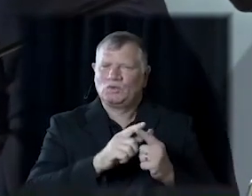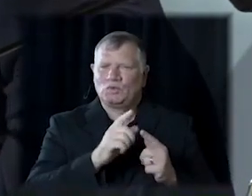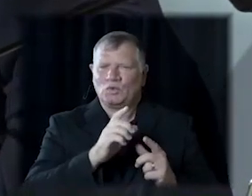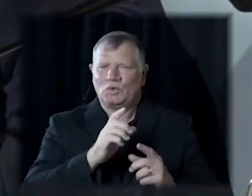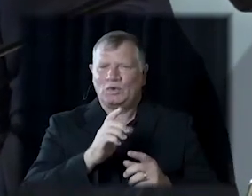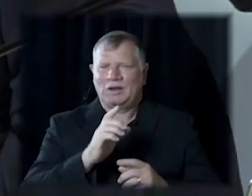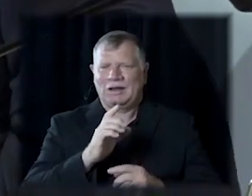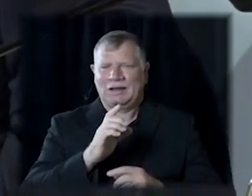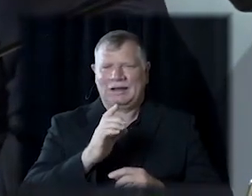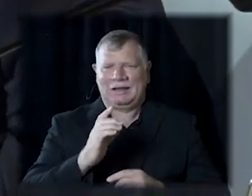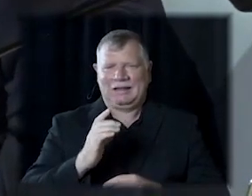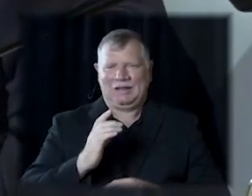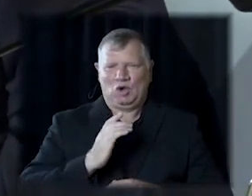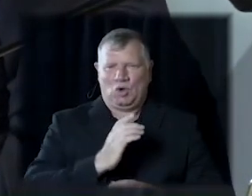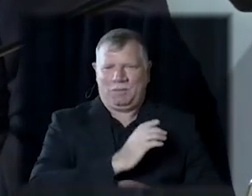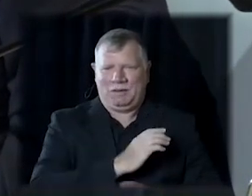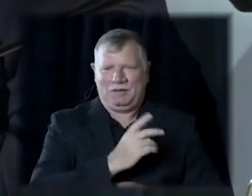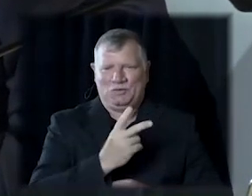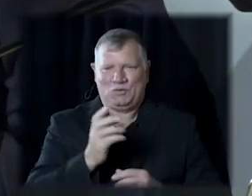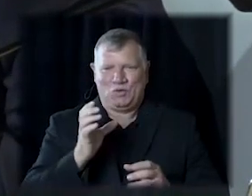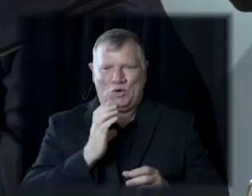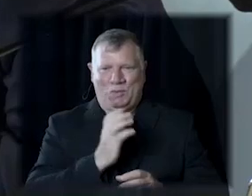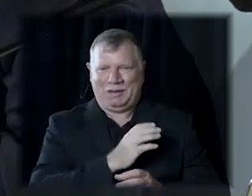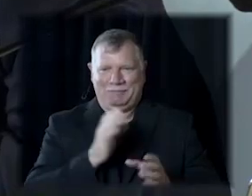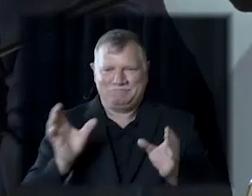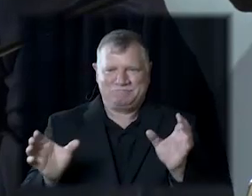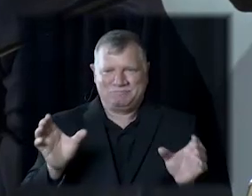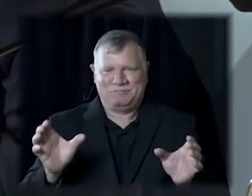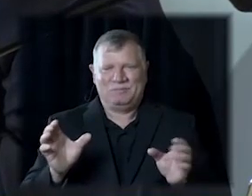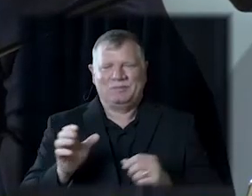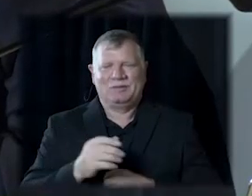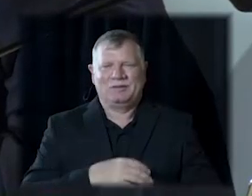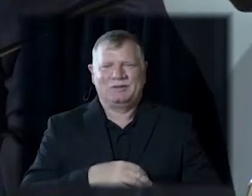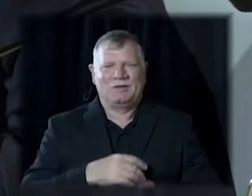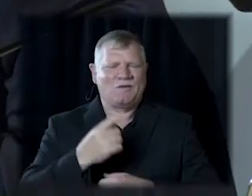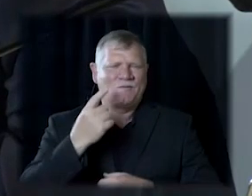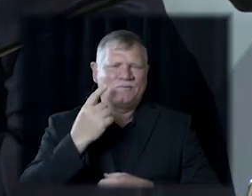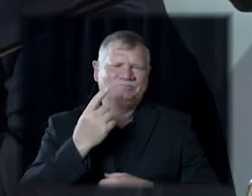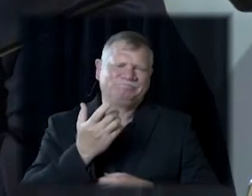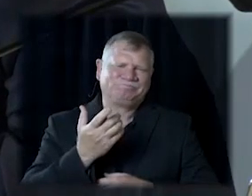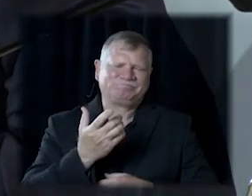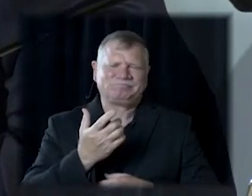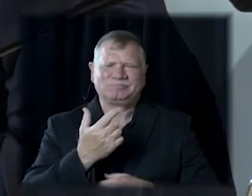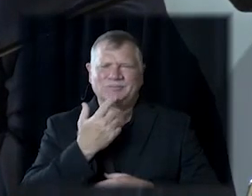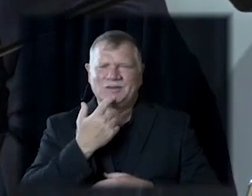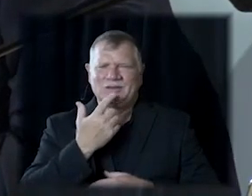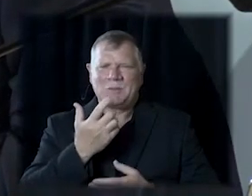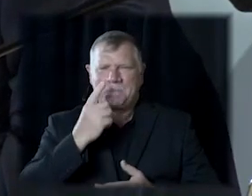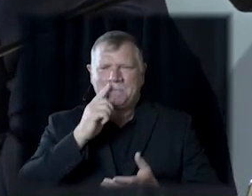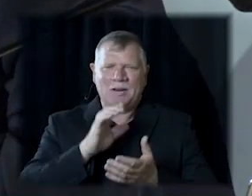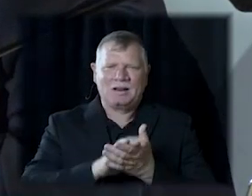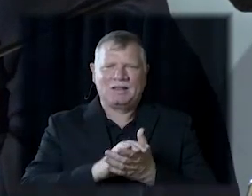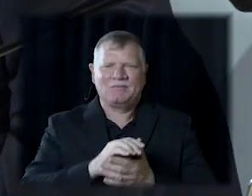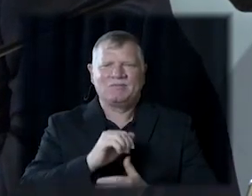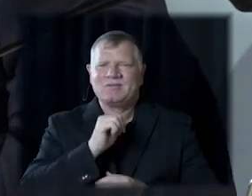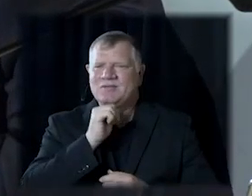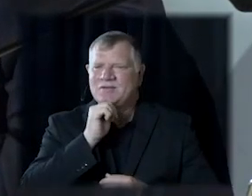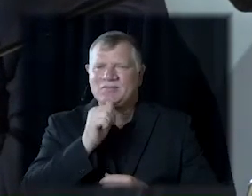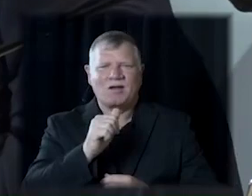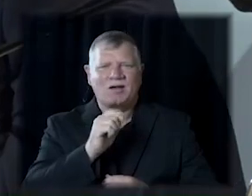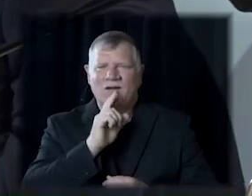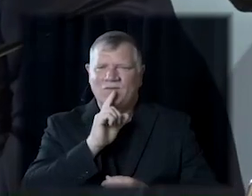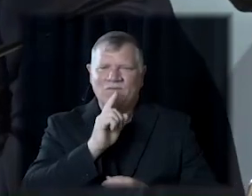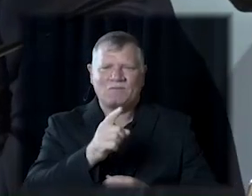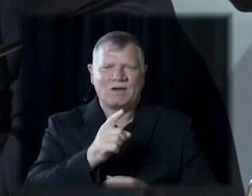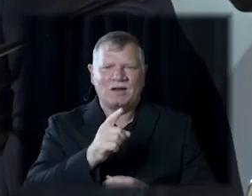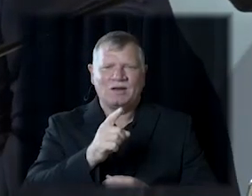Committee as well as the Special Claims Committee, were objected to for being believed to be invalid as a